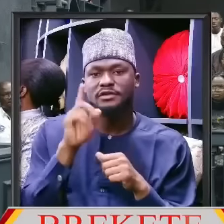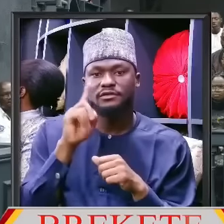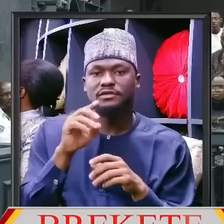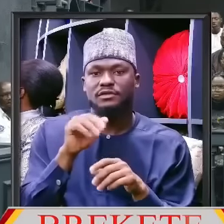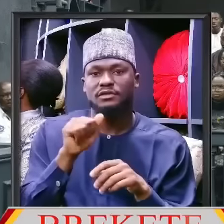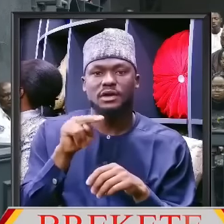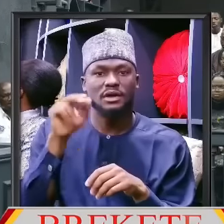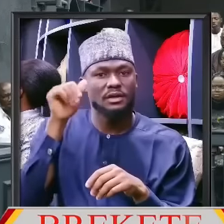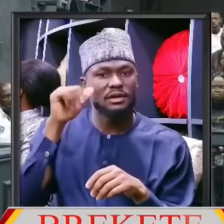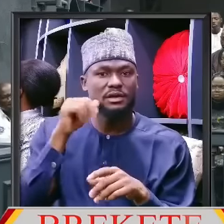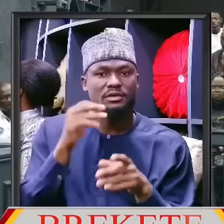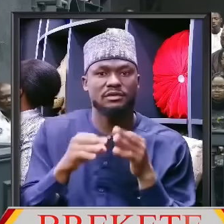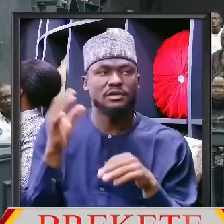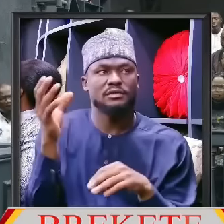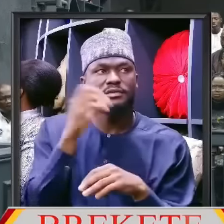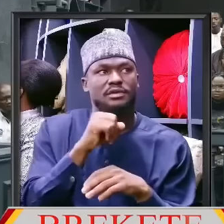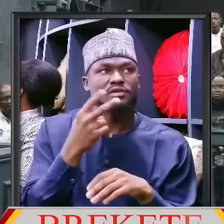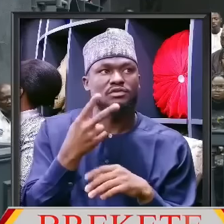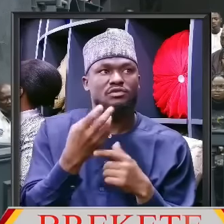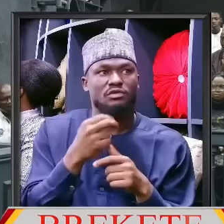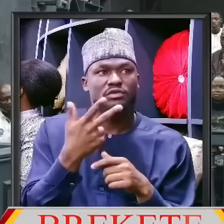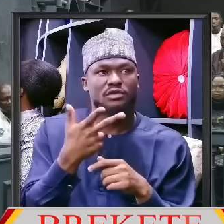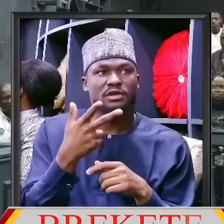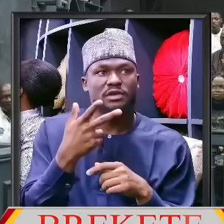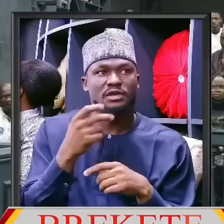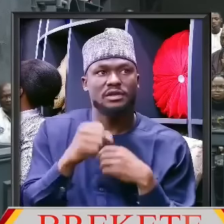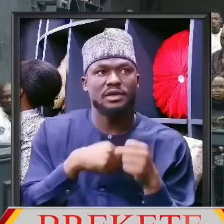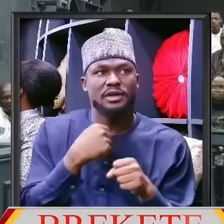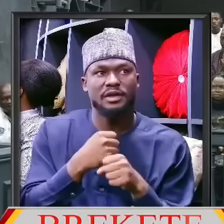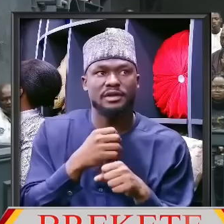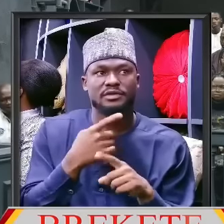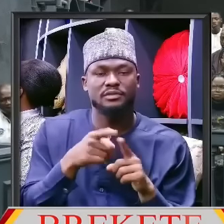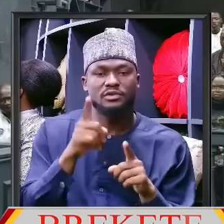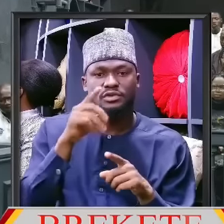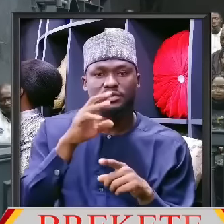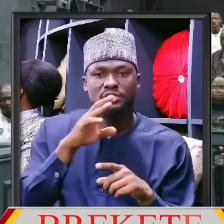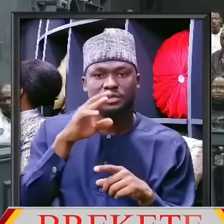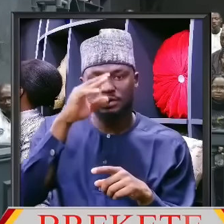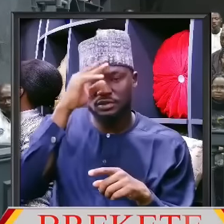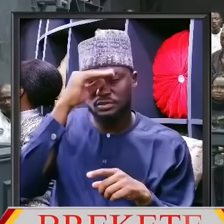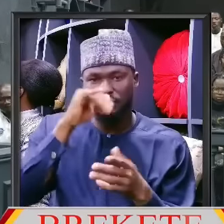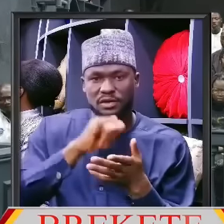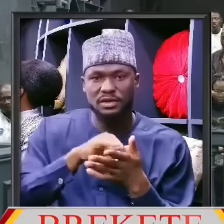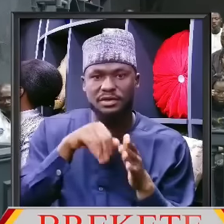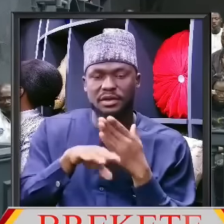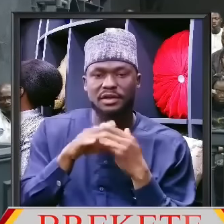an adult, if he lose 2, 3, 4, 5 years, it no be problem. But Pekin, where inter